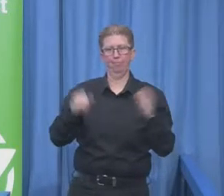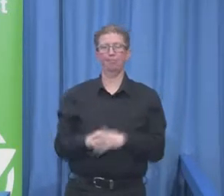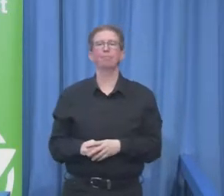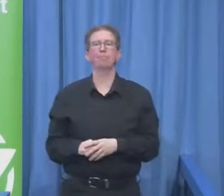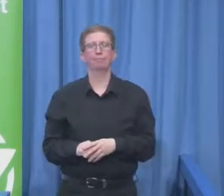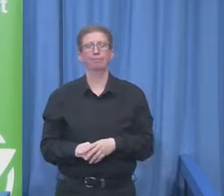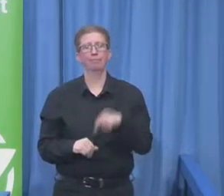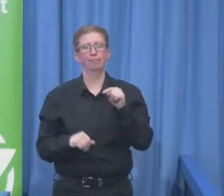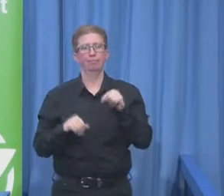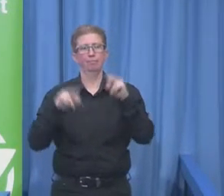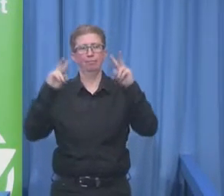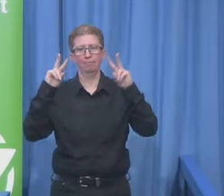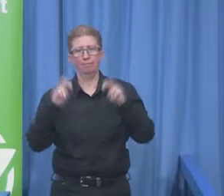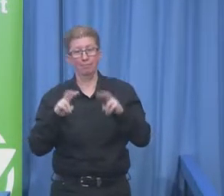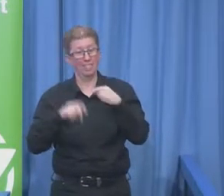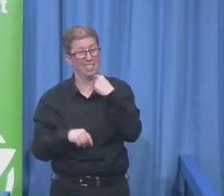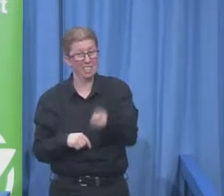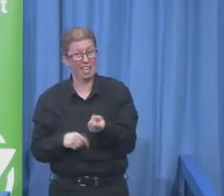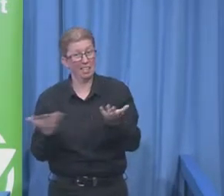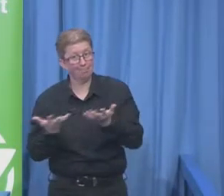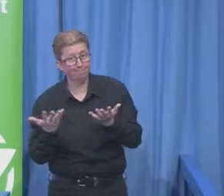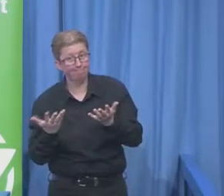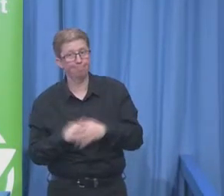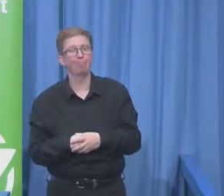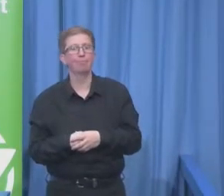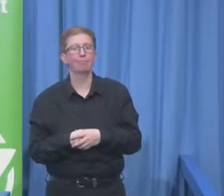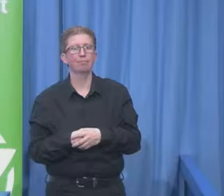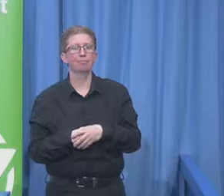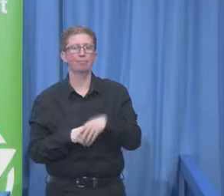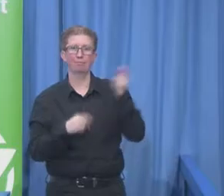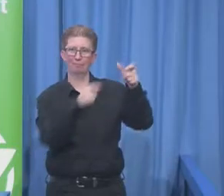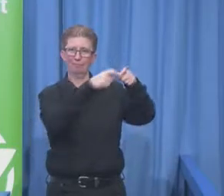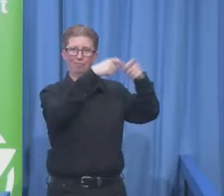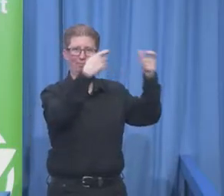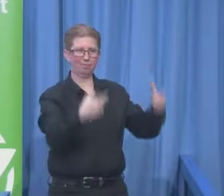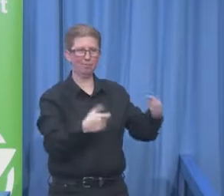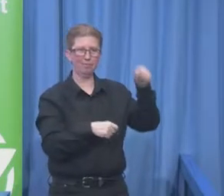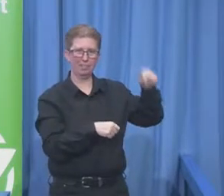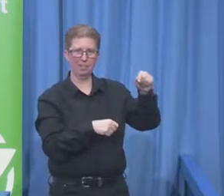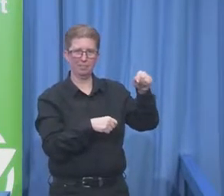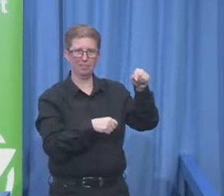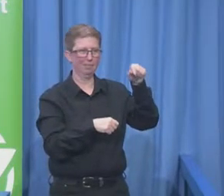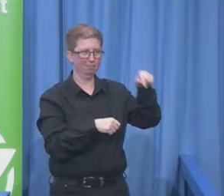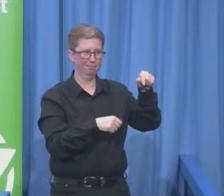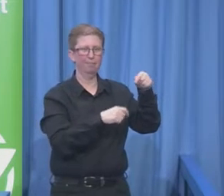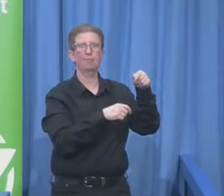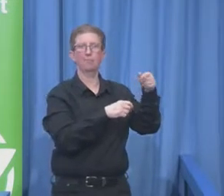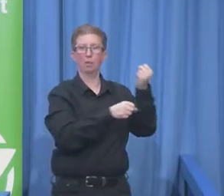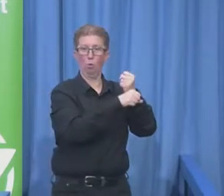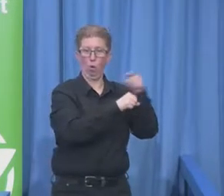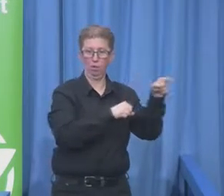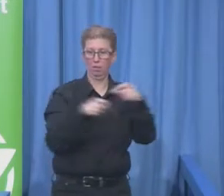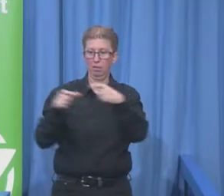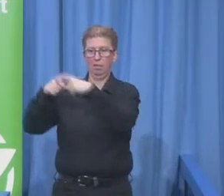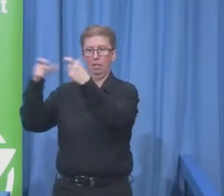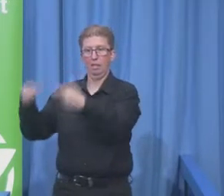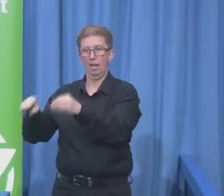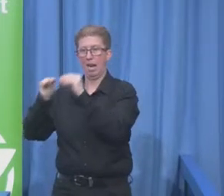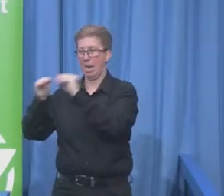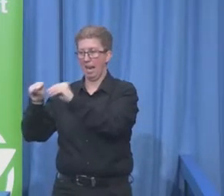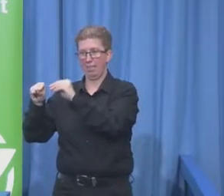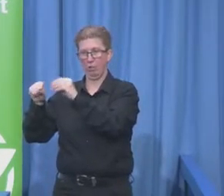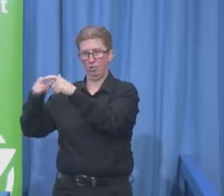employers, education providers, and youth live in parallel universes. And why is